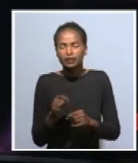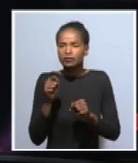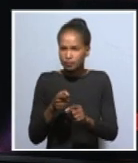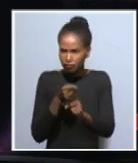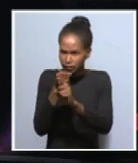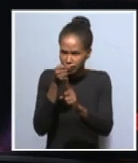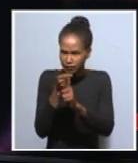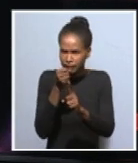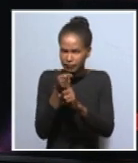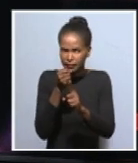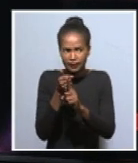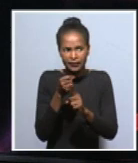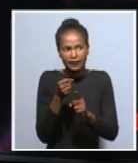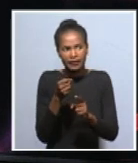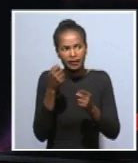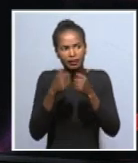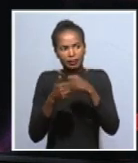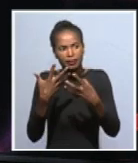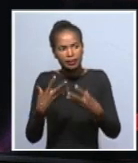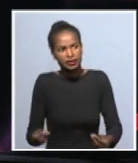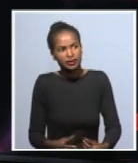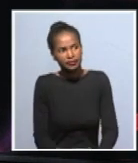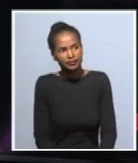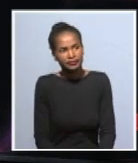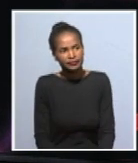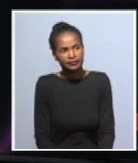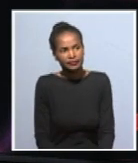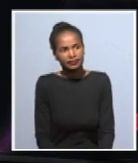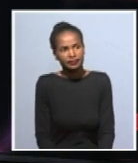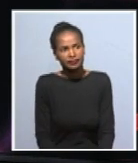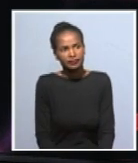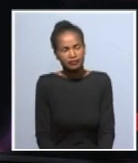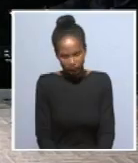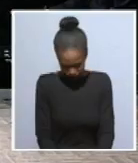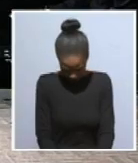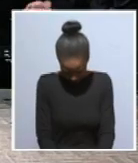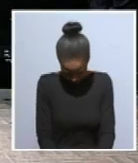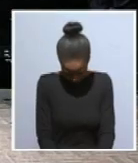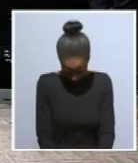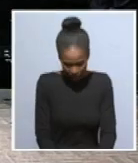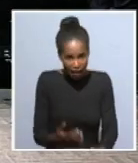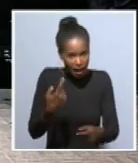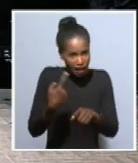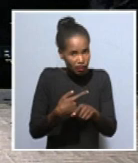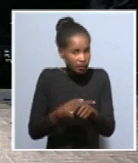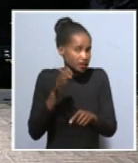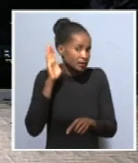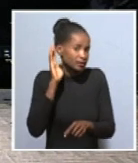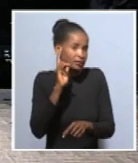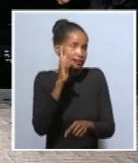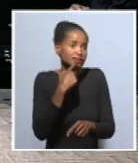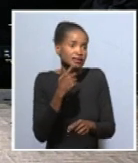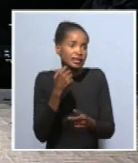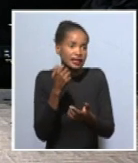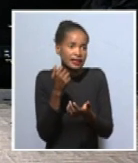it and solve whatever the issues are. While you have the floor, sir, we often hear reports of Agribank